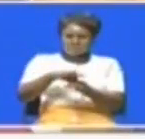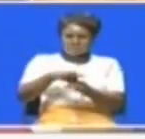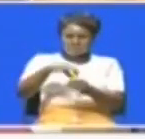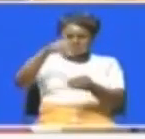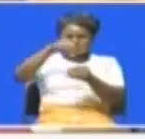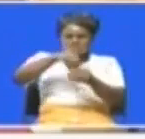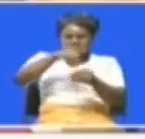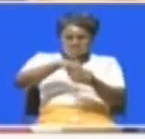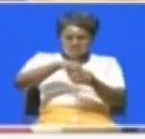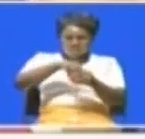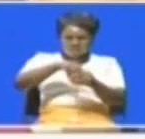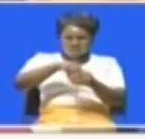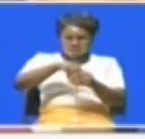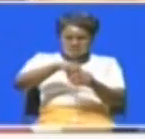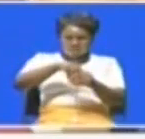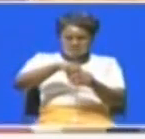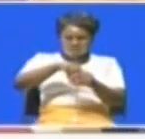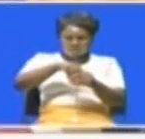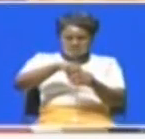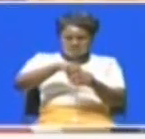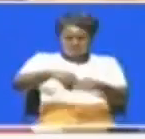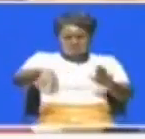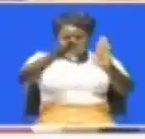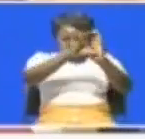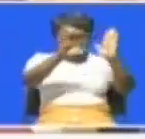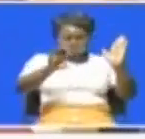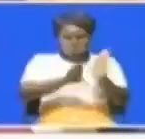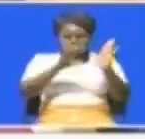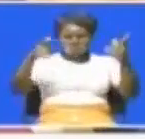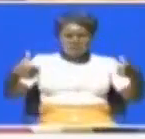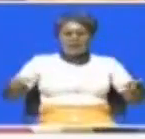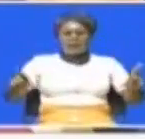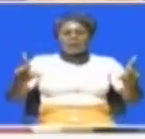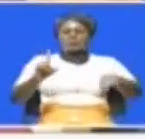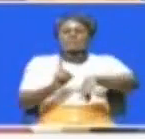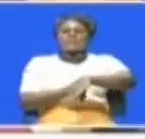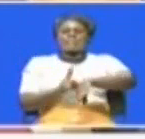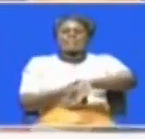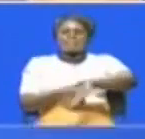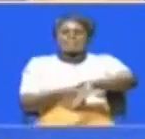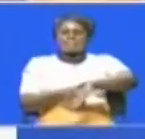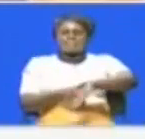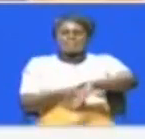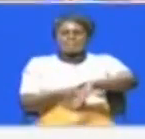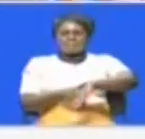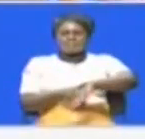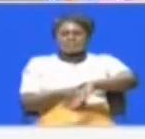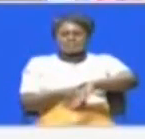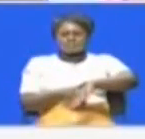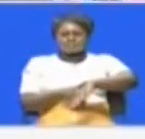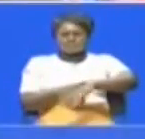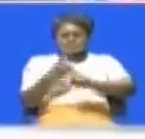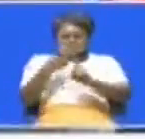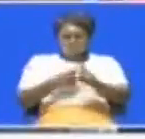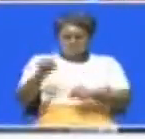within that constitutionally stipulated period. Since the 1st